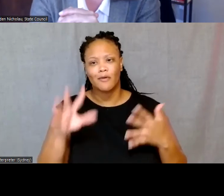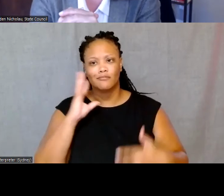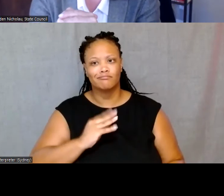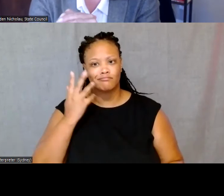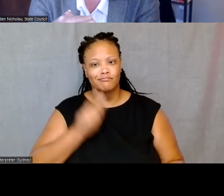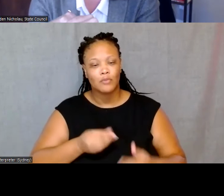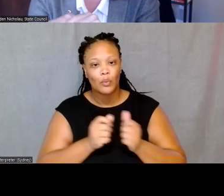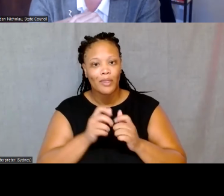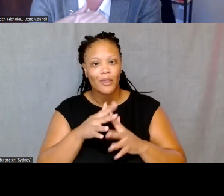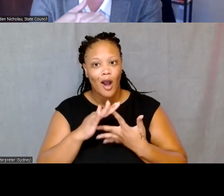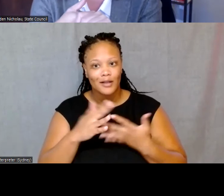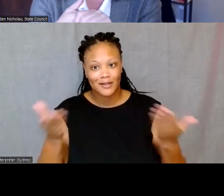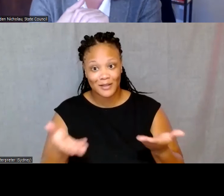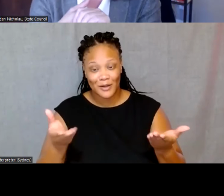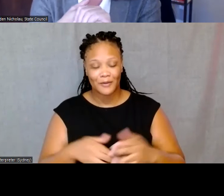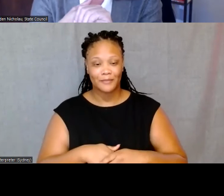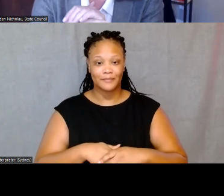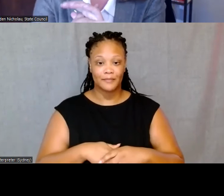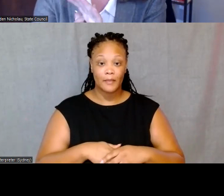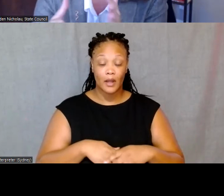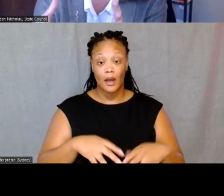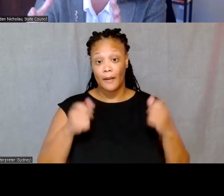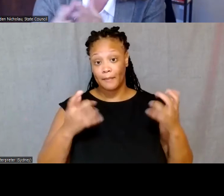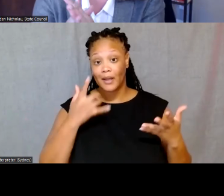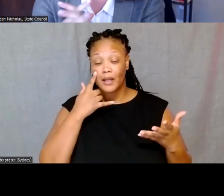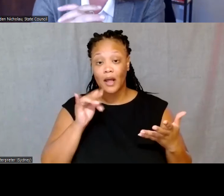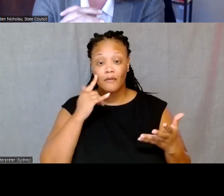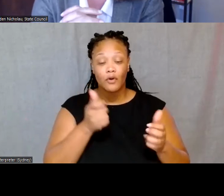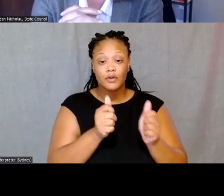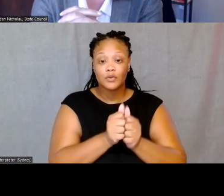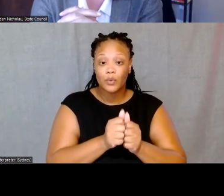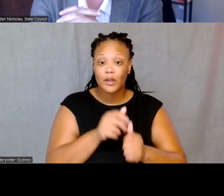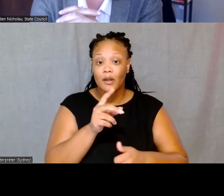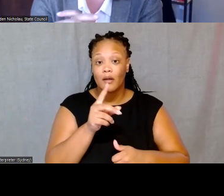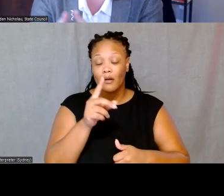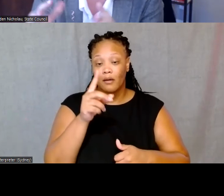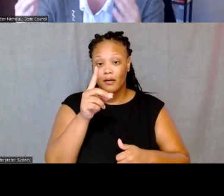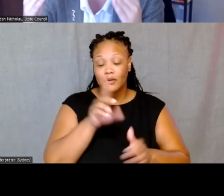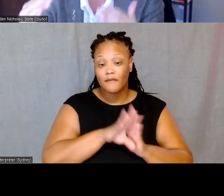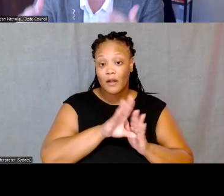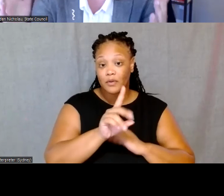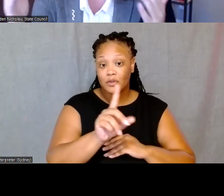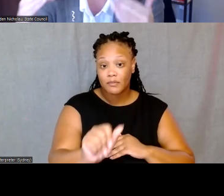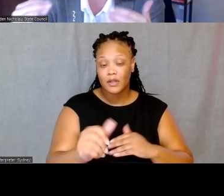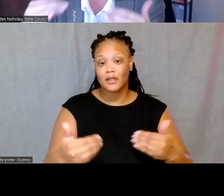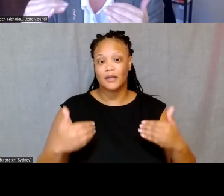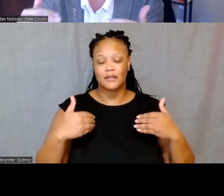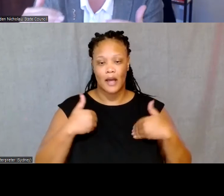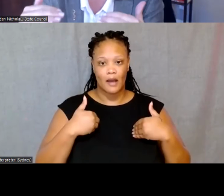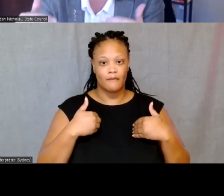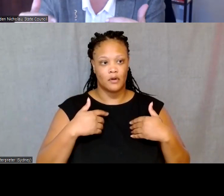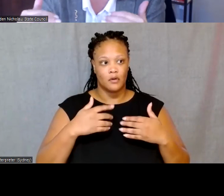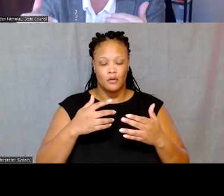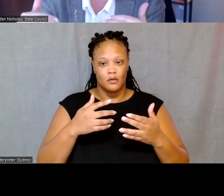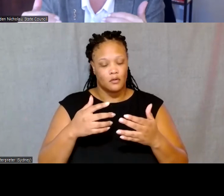context here, which is that many Californians with intellectual and developmental disabilities fall into an extremely low